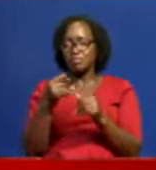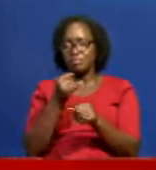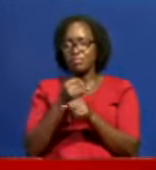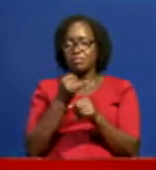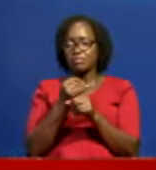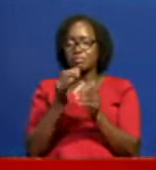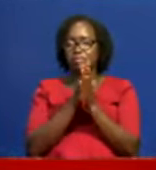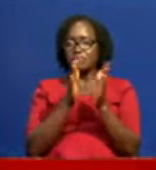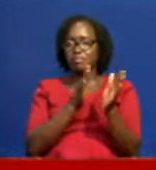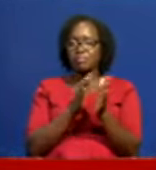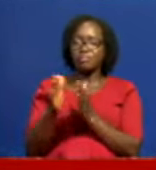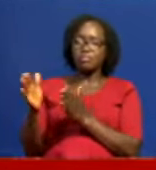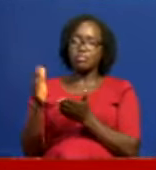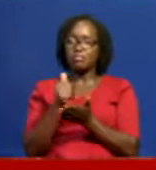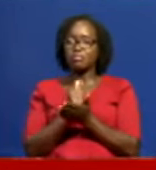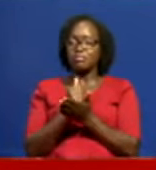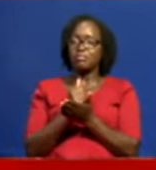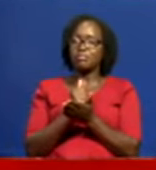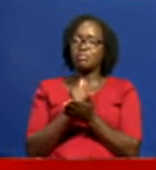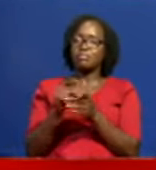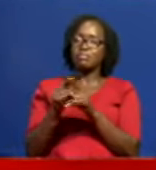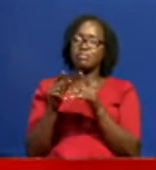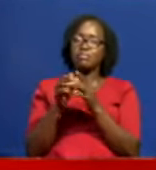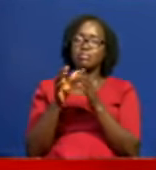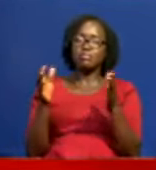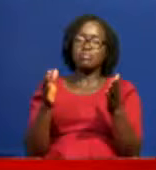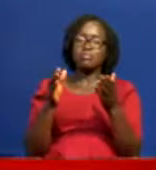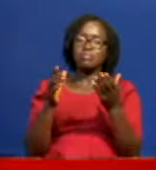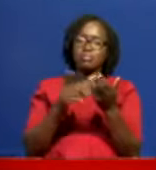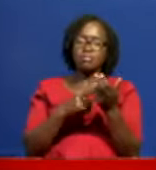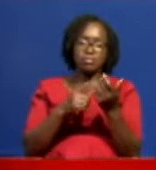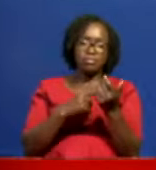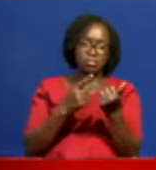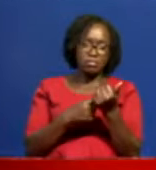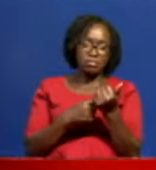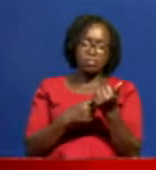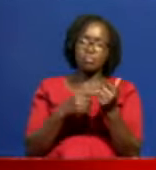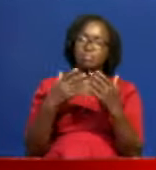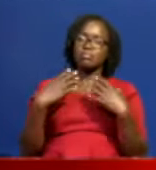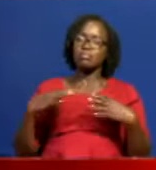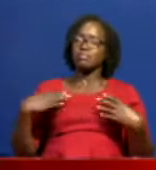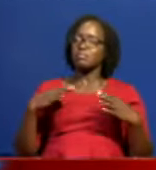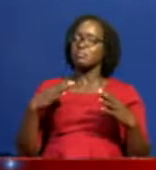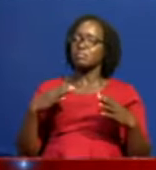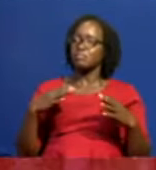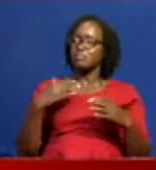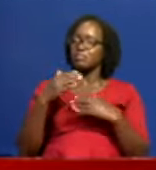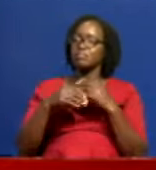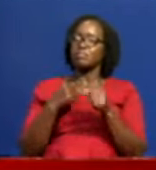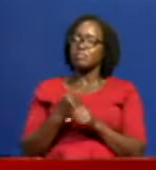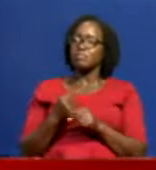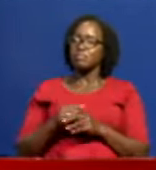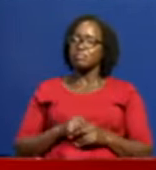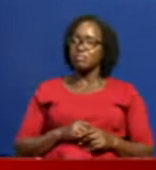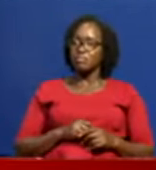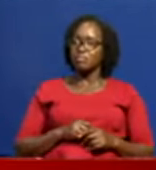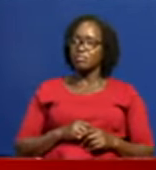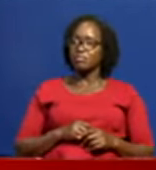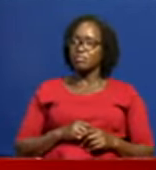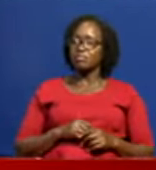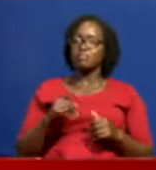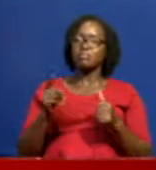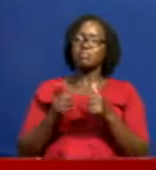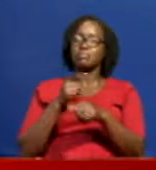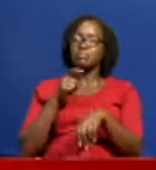with plans to employ an even greater multiple of people next year. For the